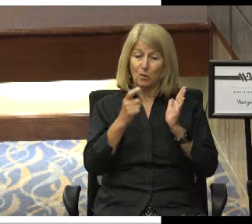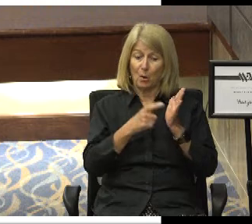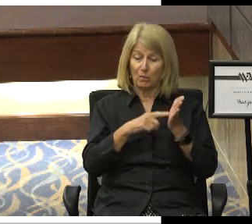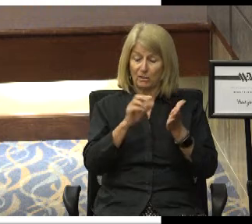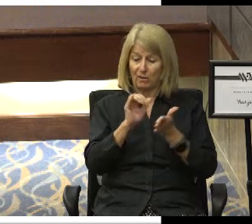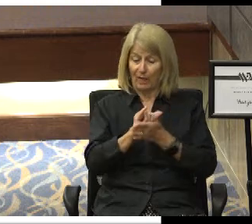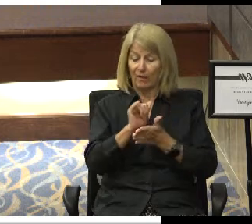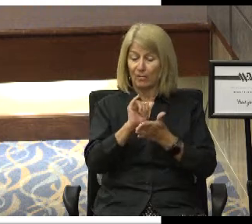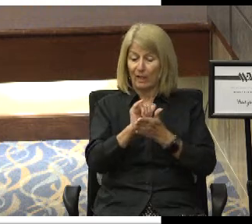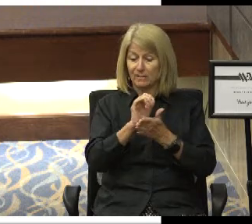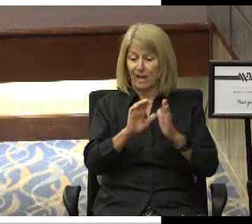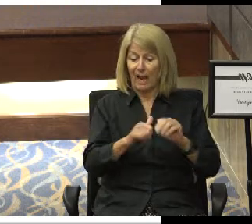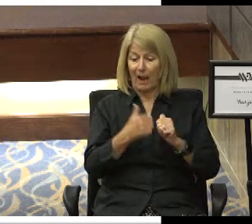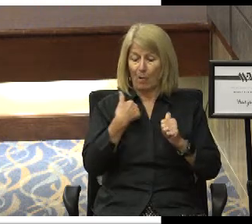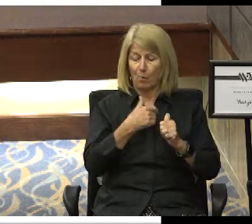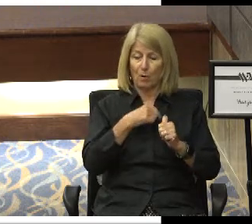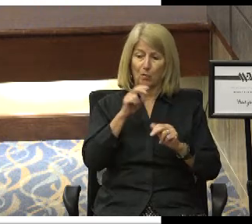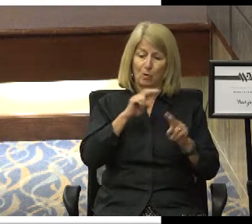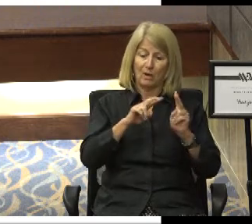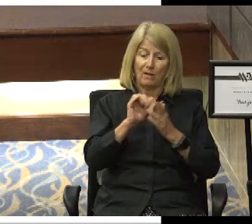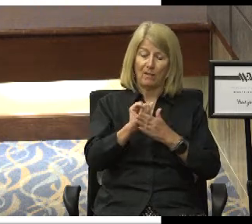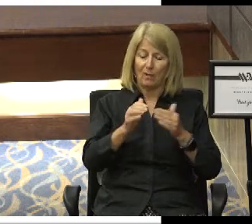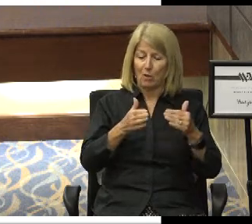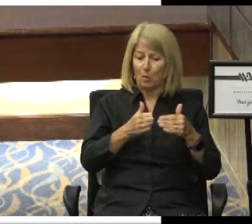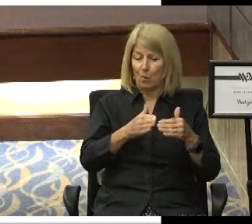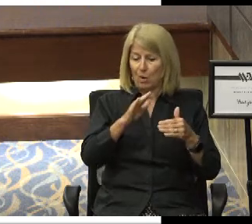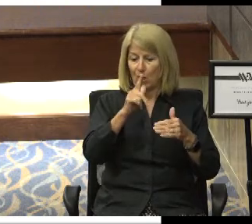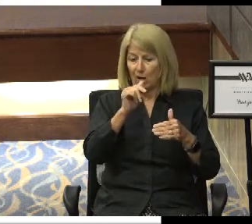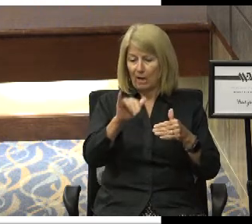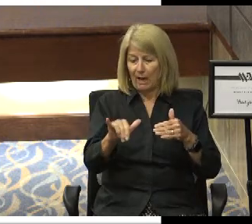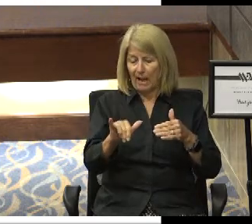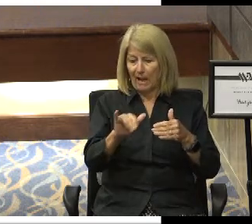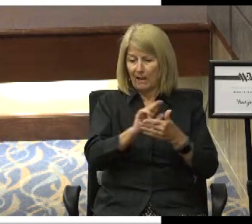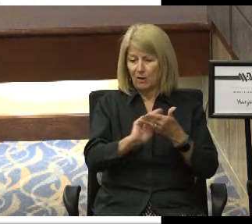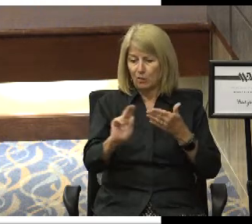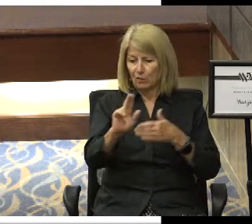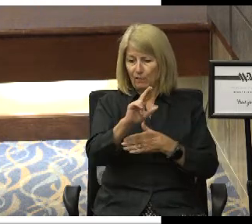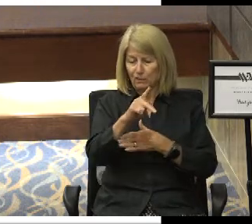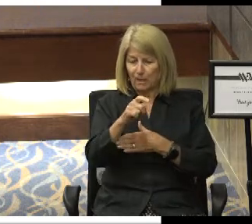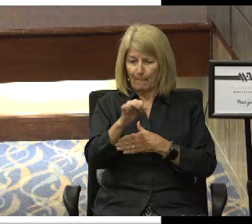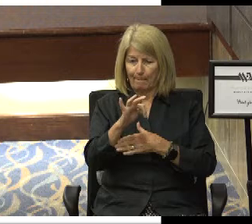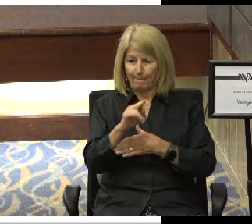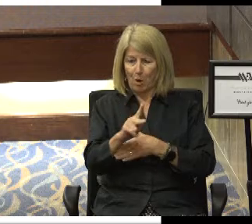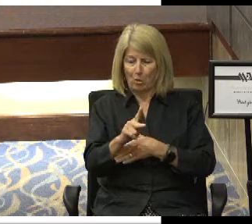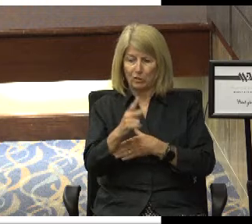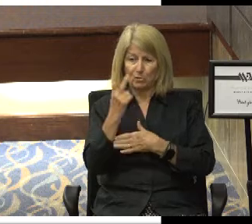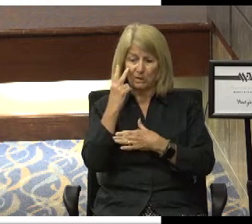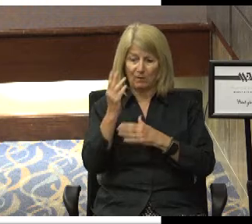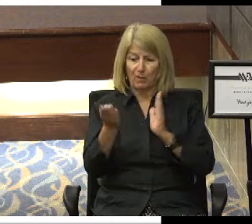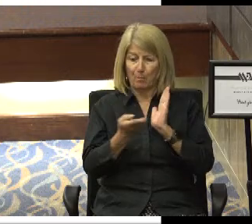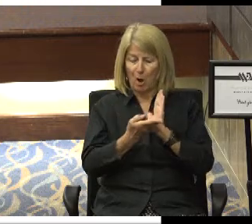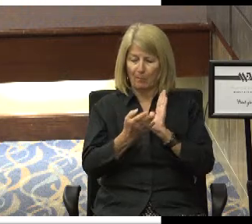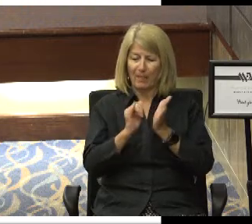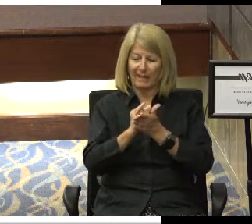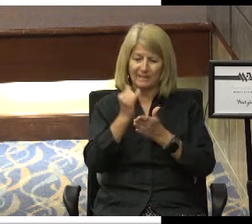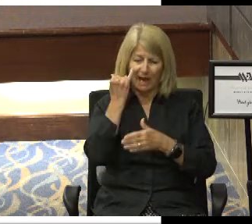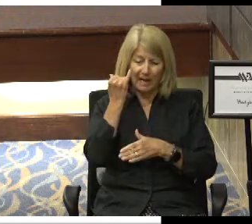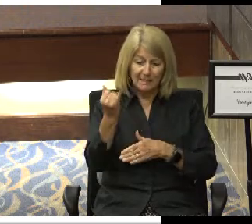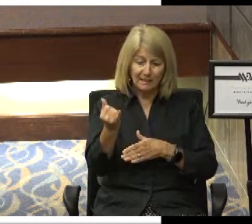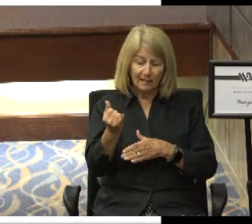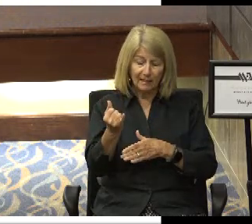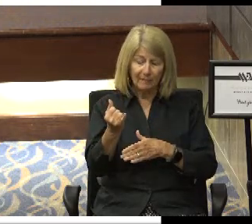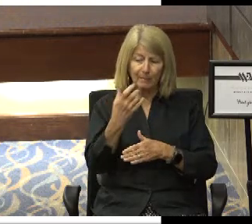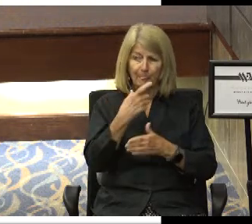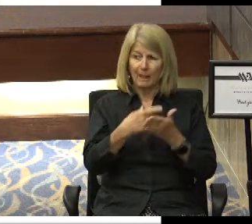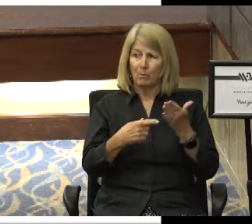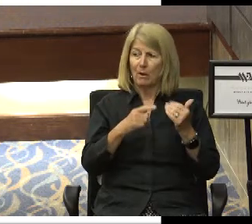we're looking at it. The corner of Clay and University Parks, you see in the bottom image there is an idea of